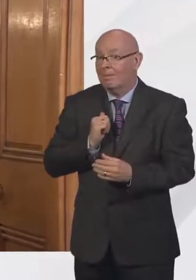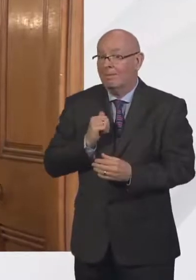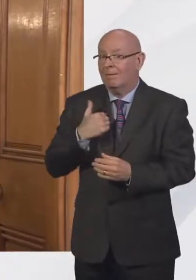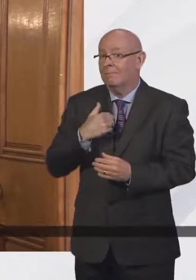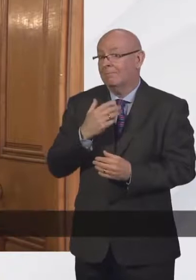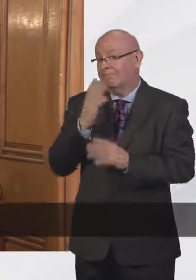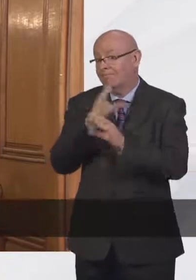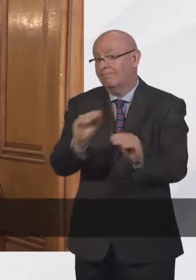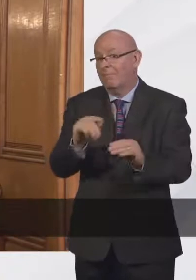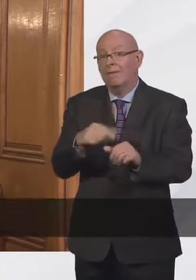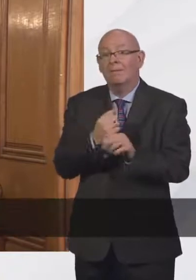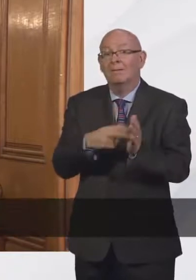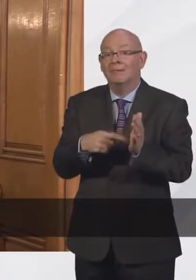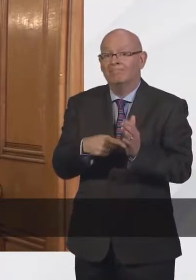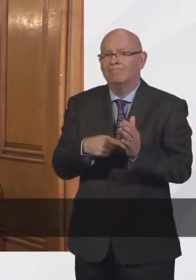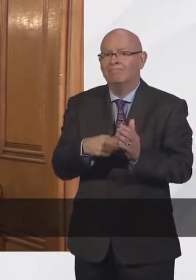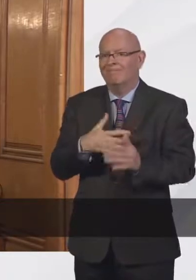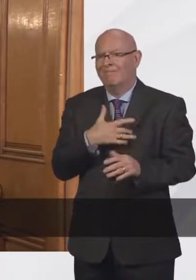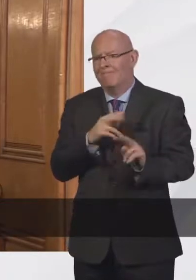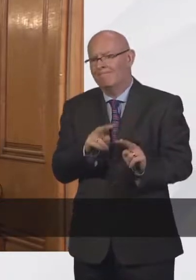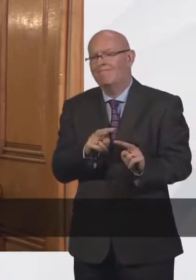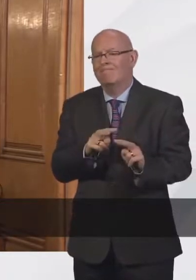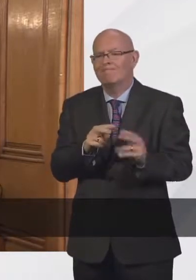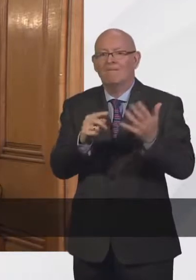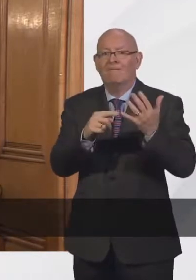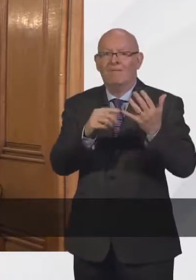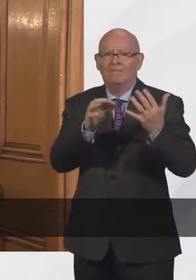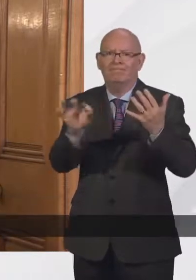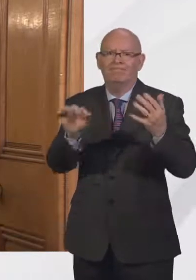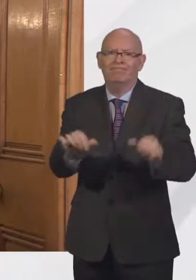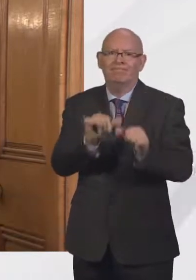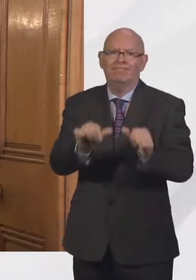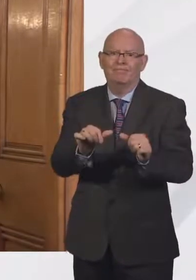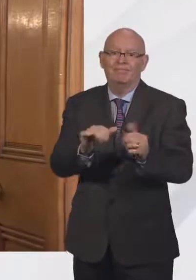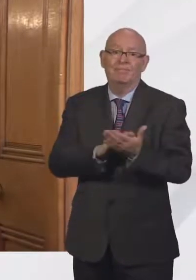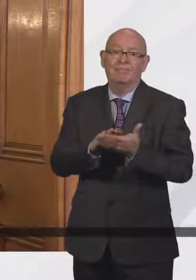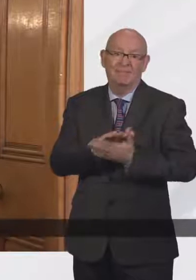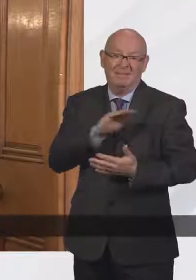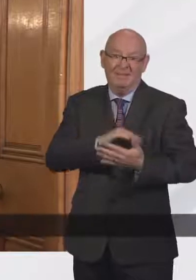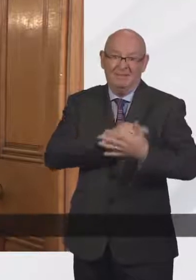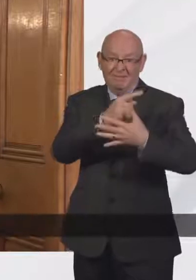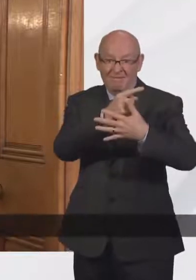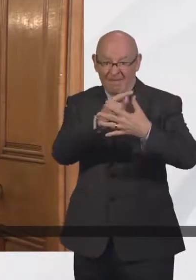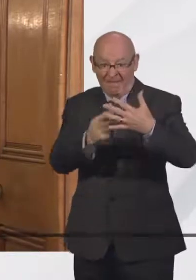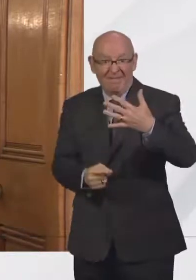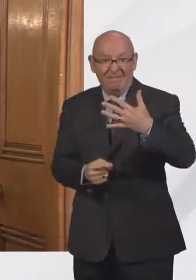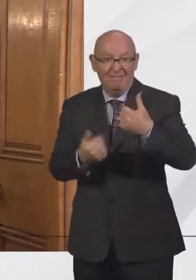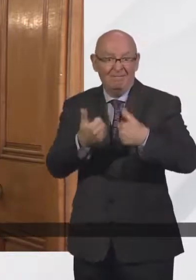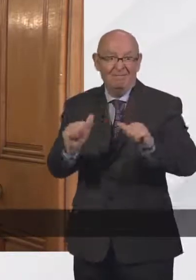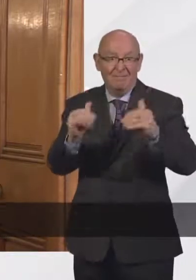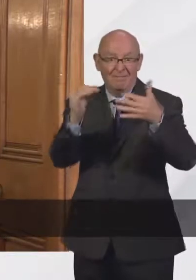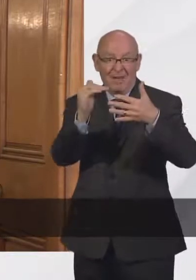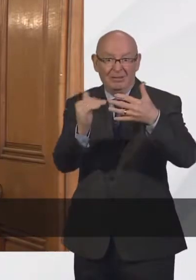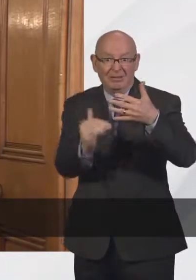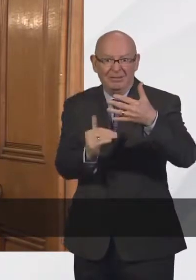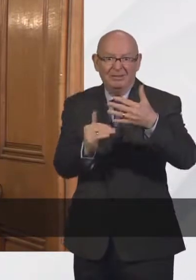May, we set out our plan to recover. And that plan, as you may remember, set out 3 steps for adjusting the lockdown. Step 1